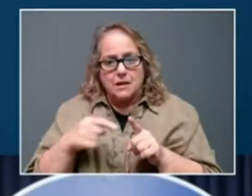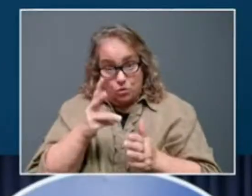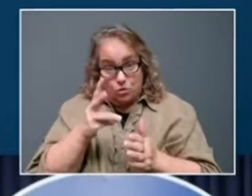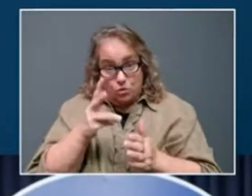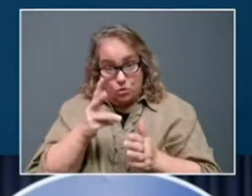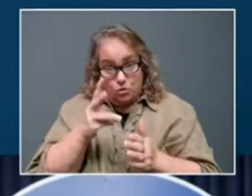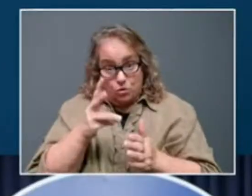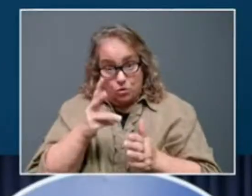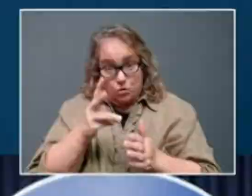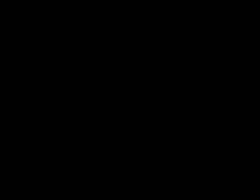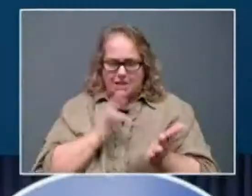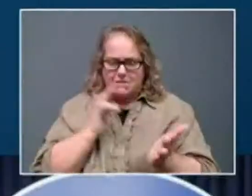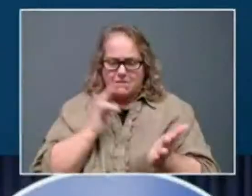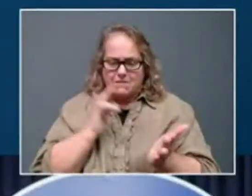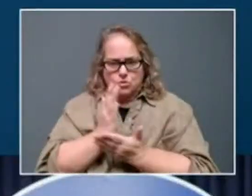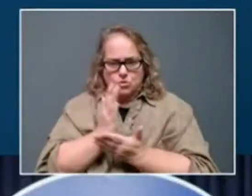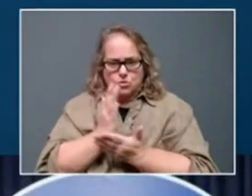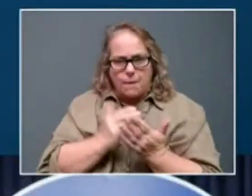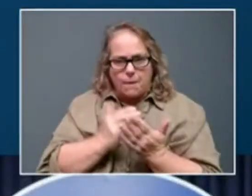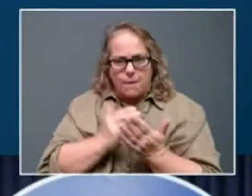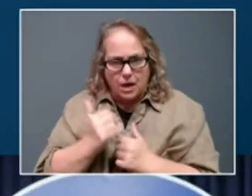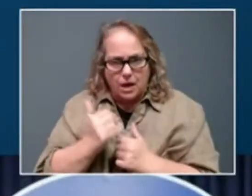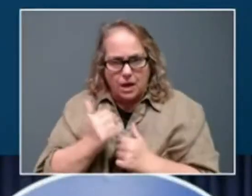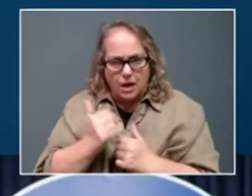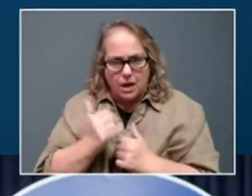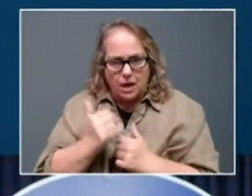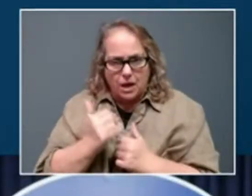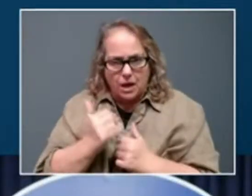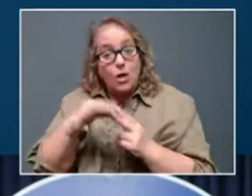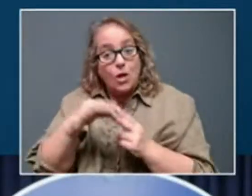to a higher degree. So whether that's concern for